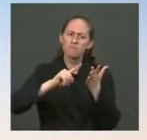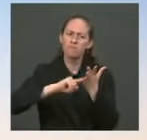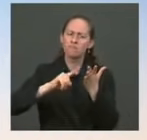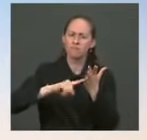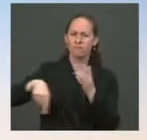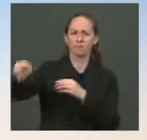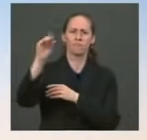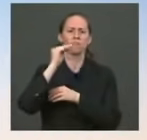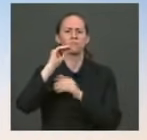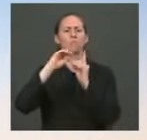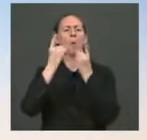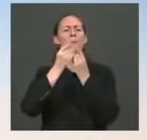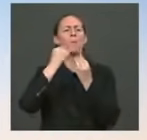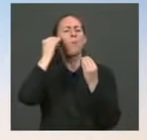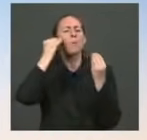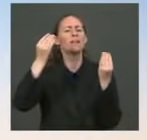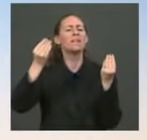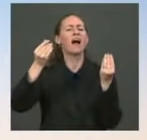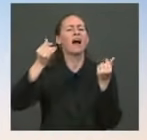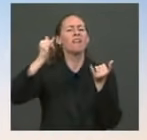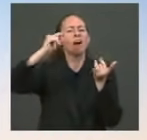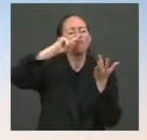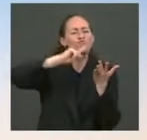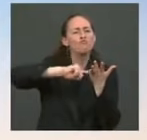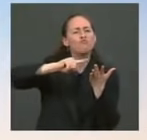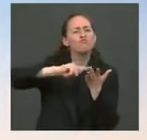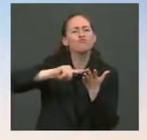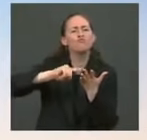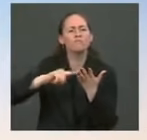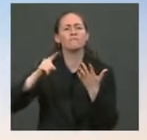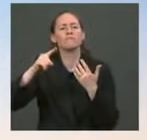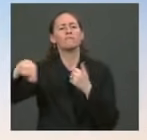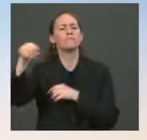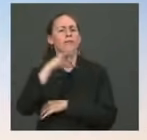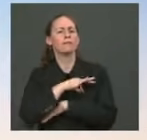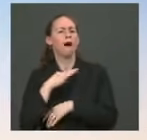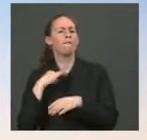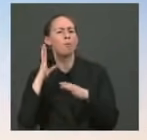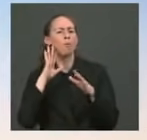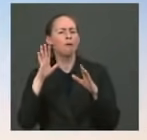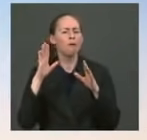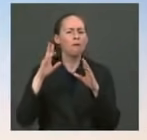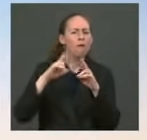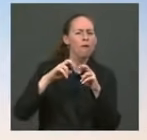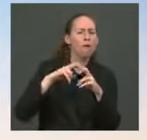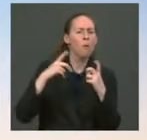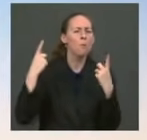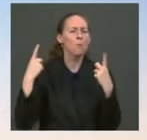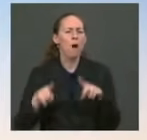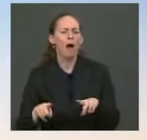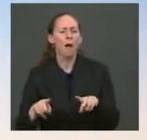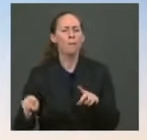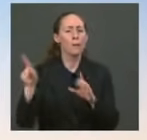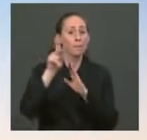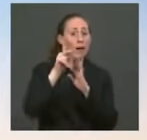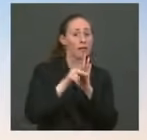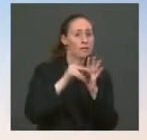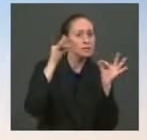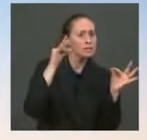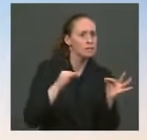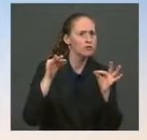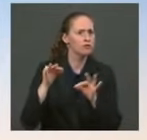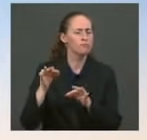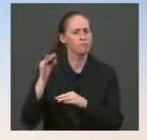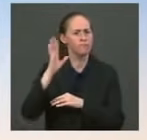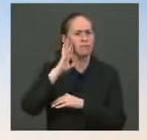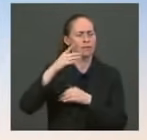overseeing. That will determine what the personnel decisions may be, any other policy decisions, and that needs to see itself through.